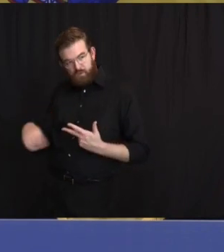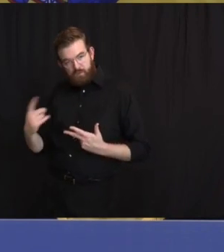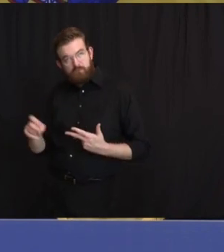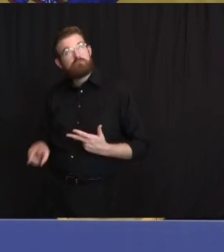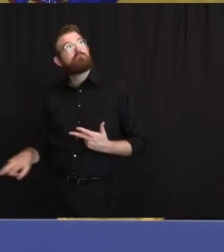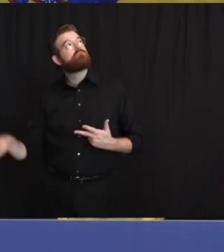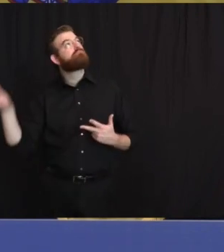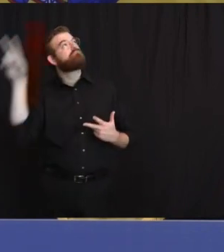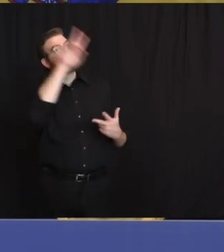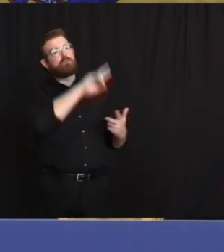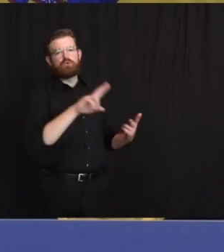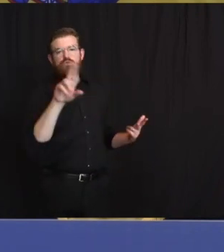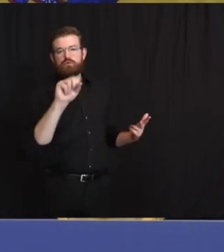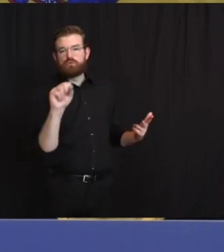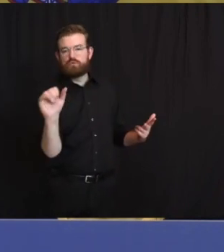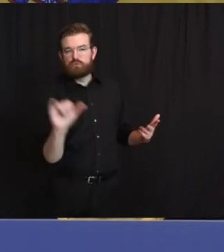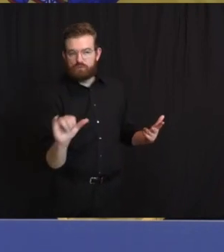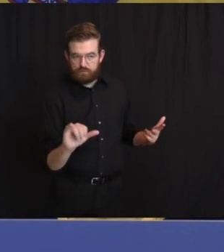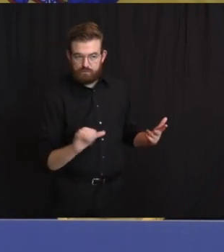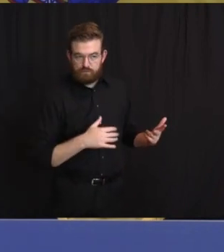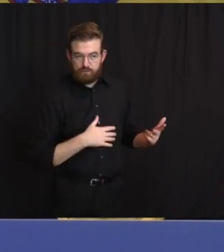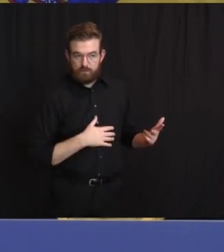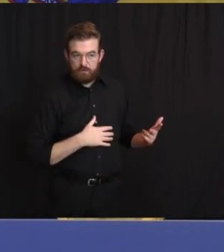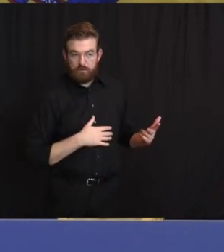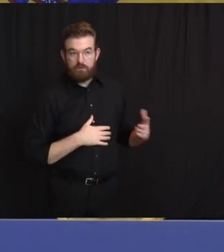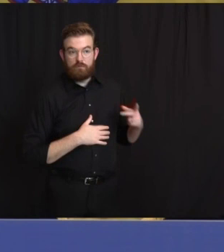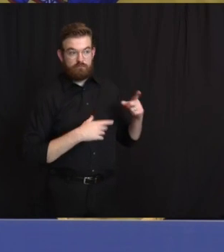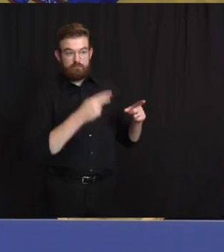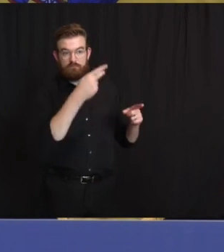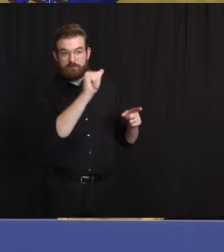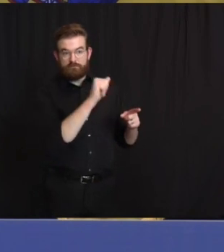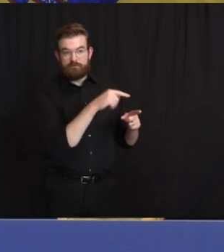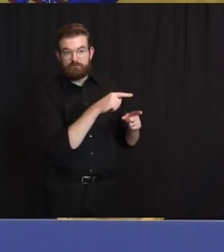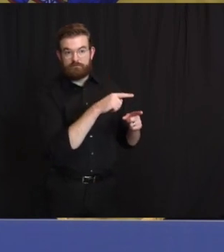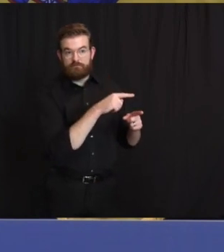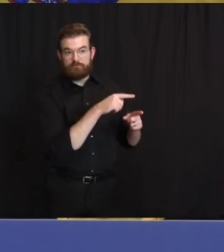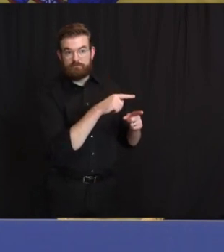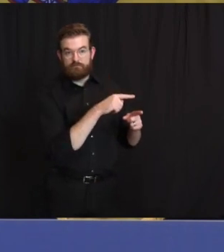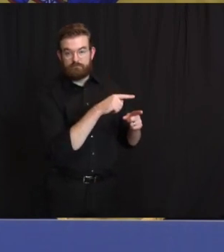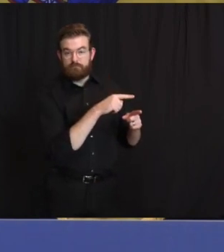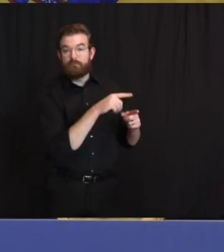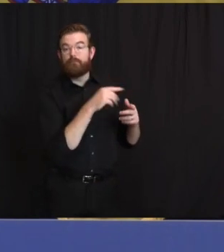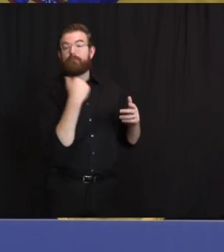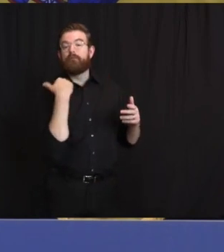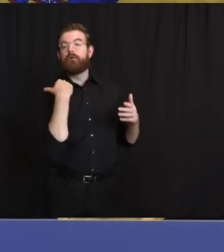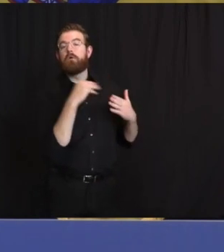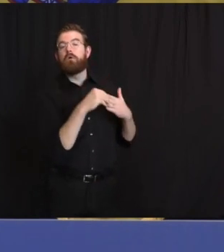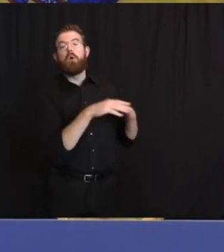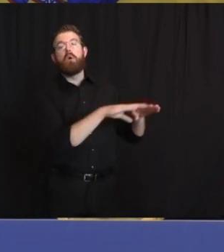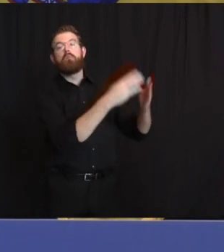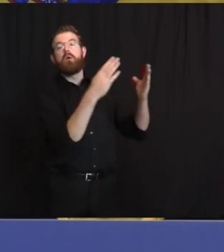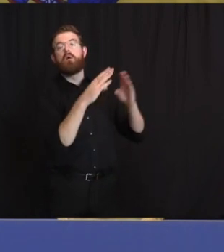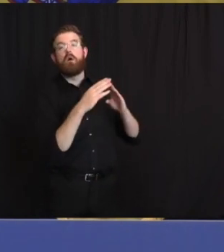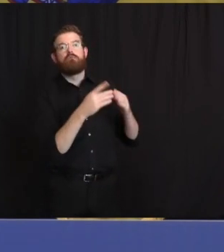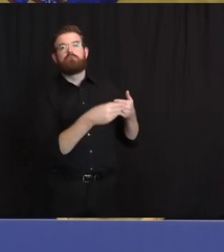lot of grief about, restaurants in Lambertville. People are going over to Bucks County. Well, guess what? They just pulled back.